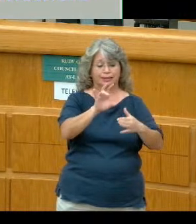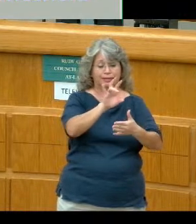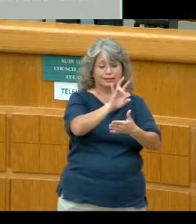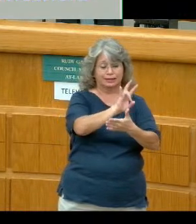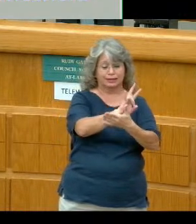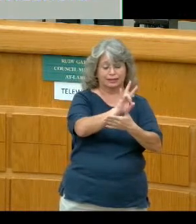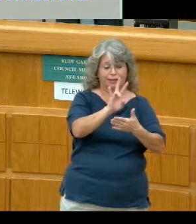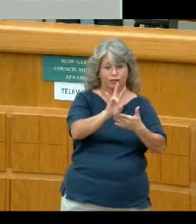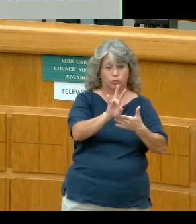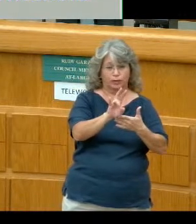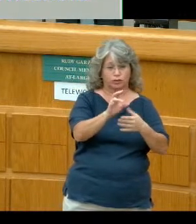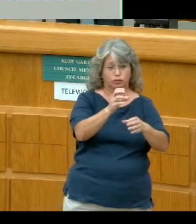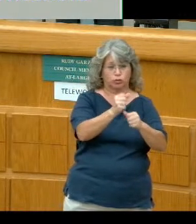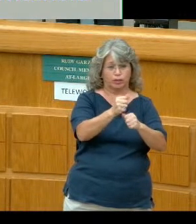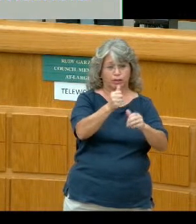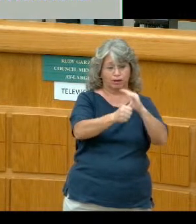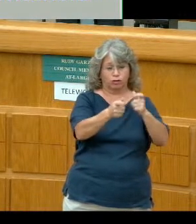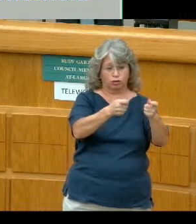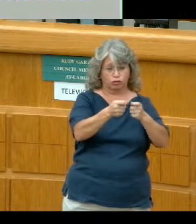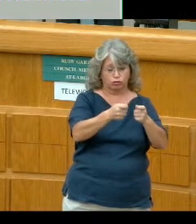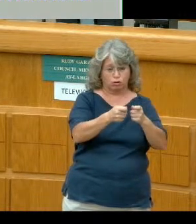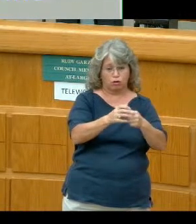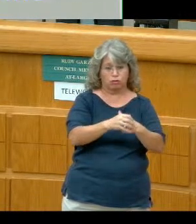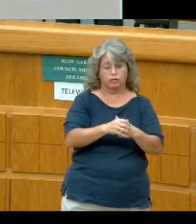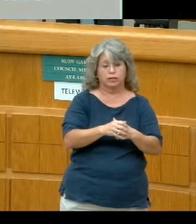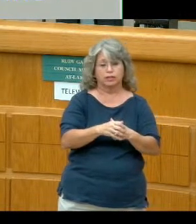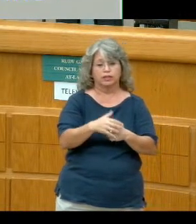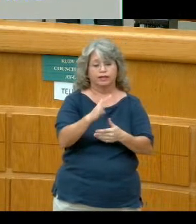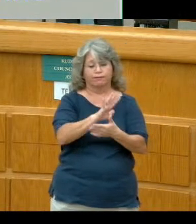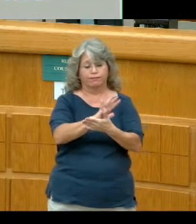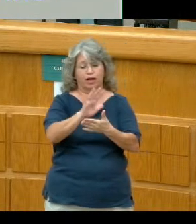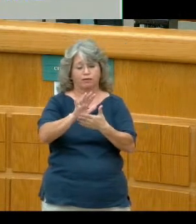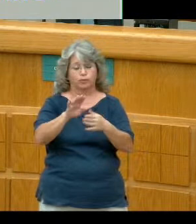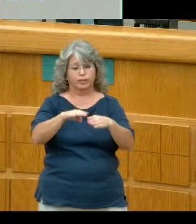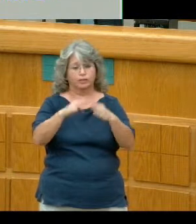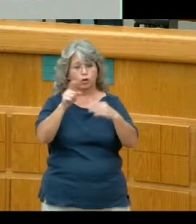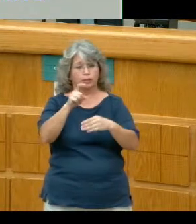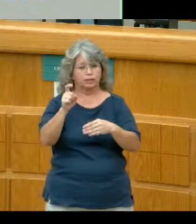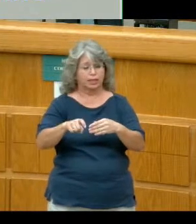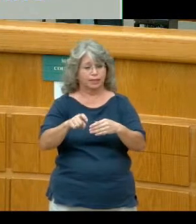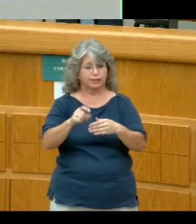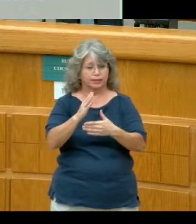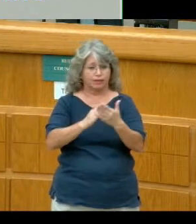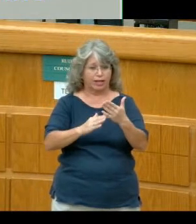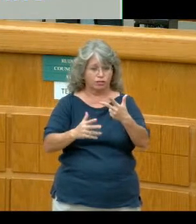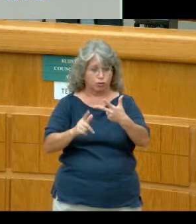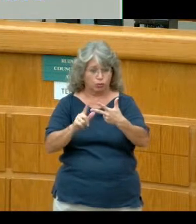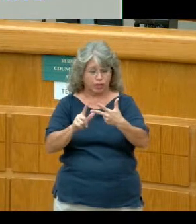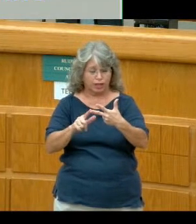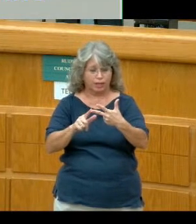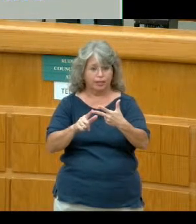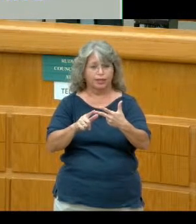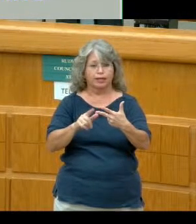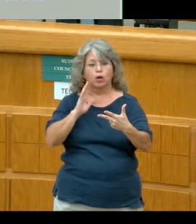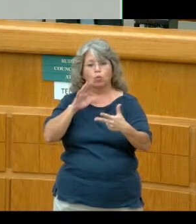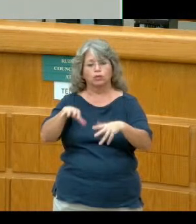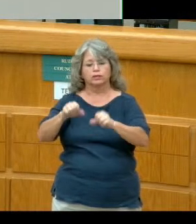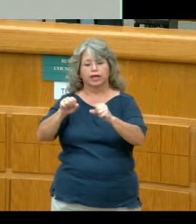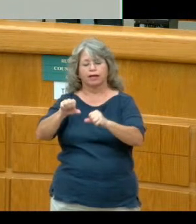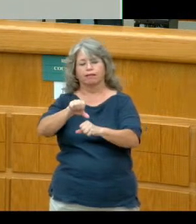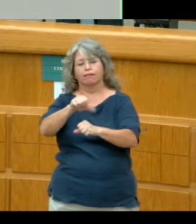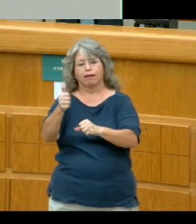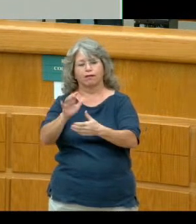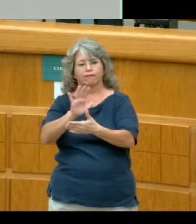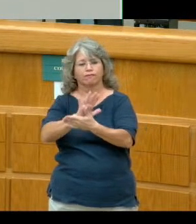7 weeks to get under control, 5 weeks of open Texas phase 3, 7 weeks to get it under control before we